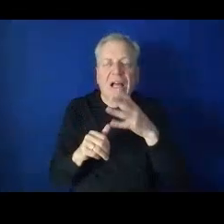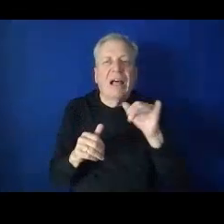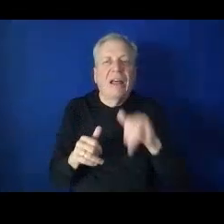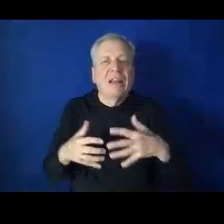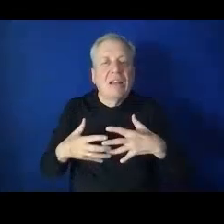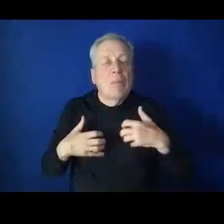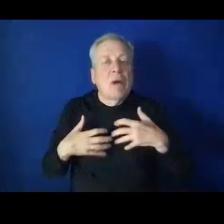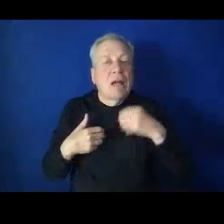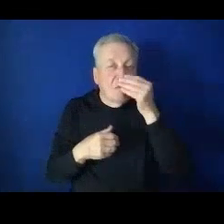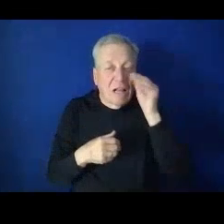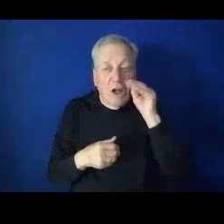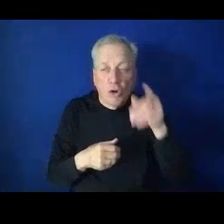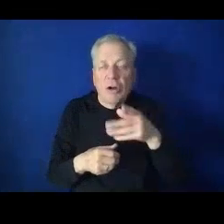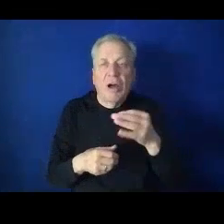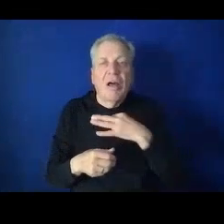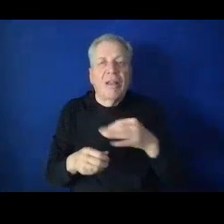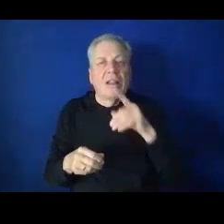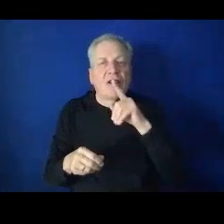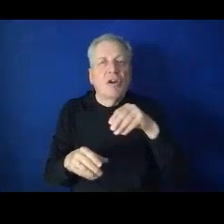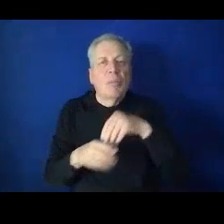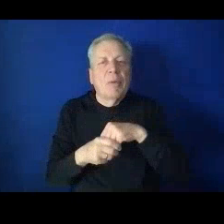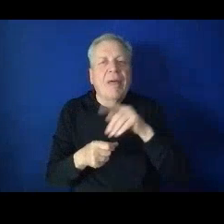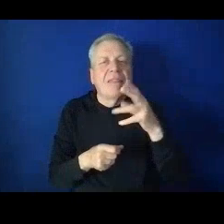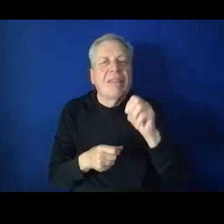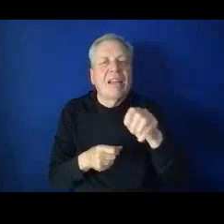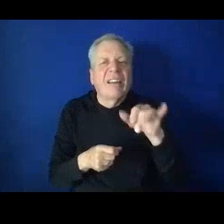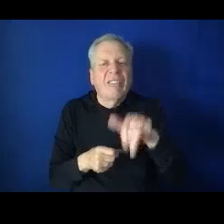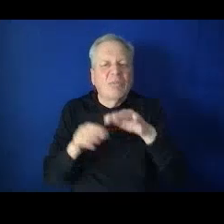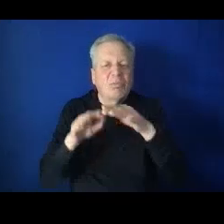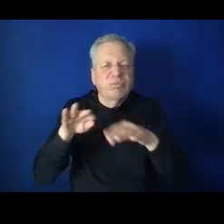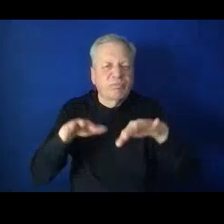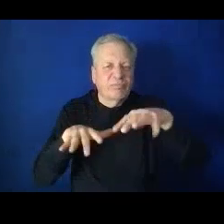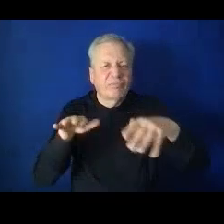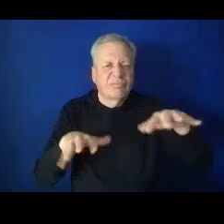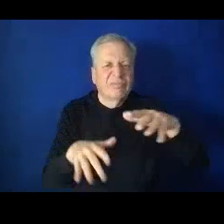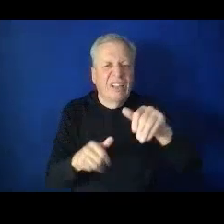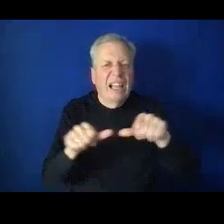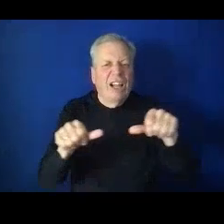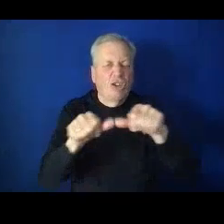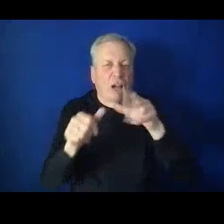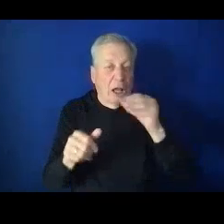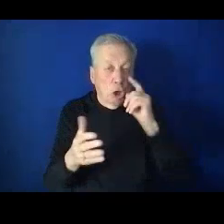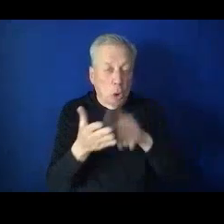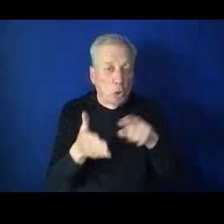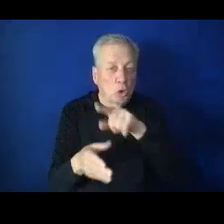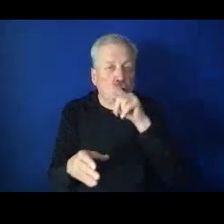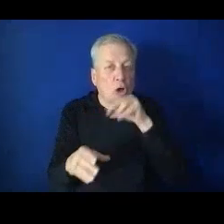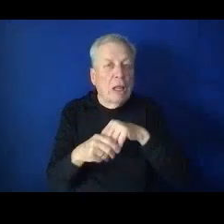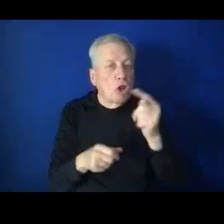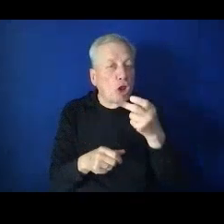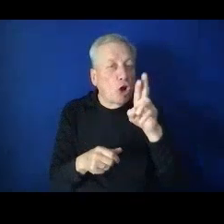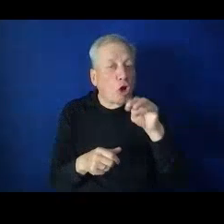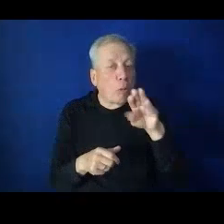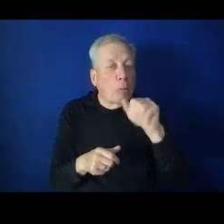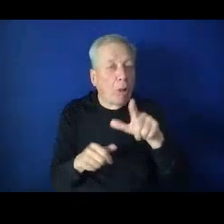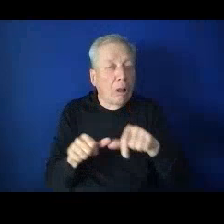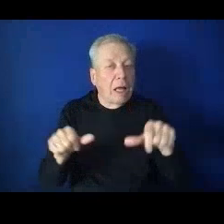they like to be in a boggy area. But around Old Faithful, you'll notice that they're in the thermal areas, and it's getting